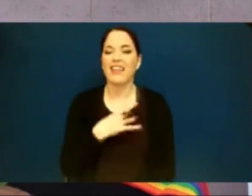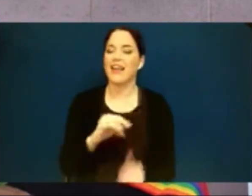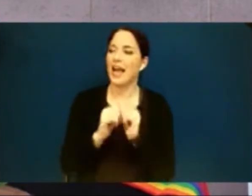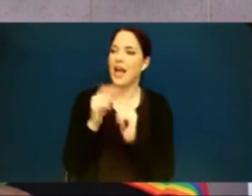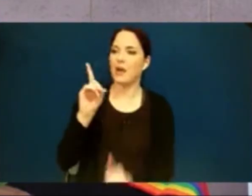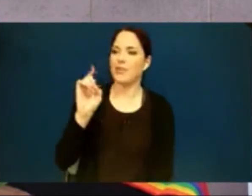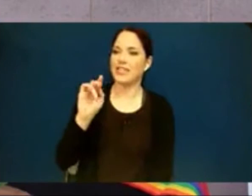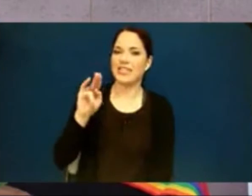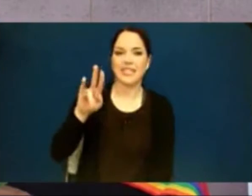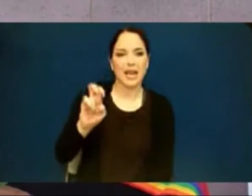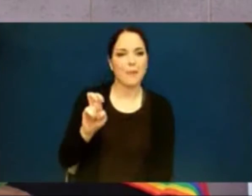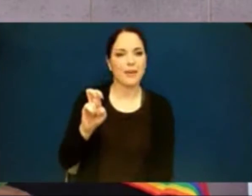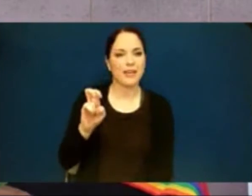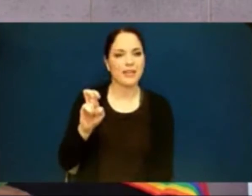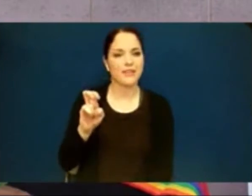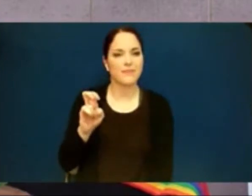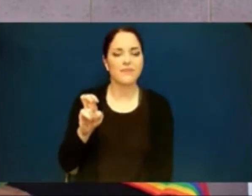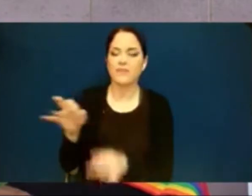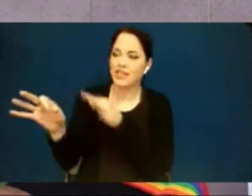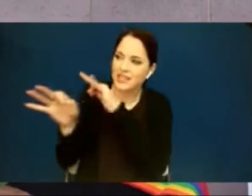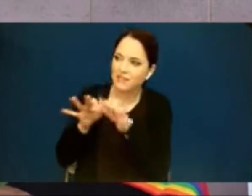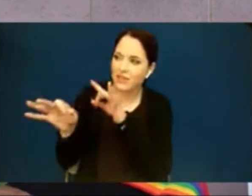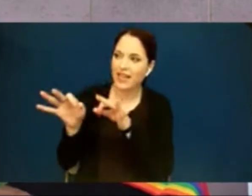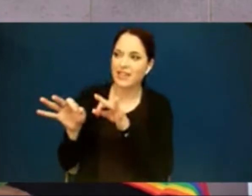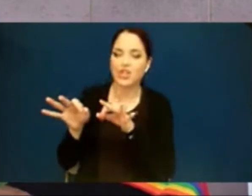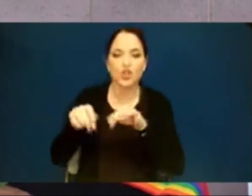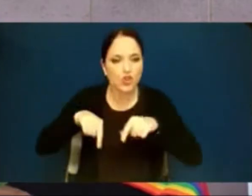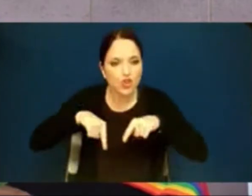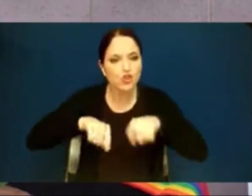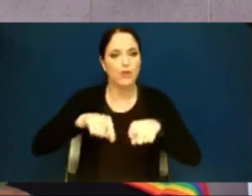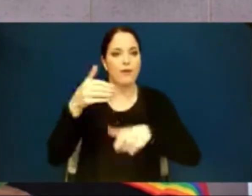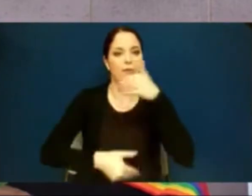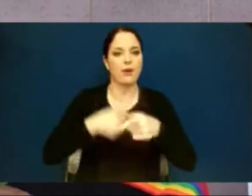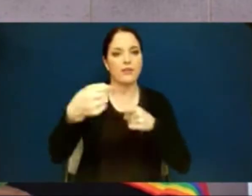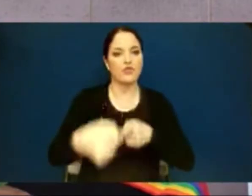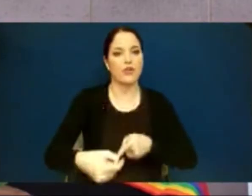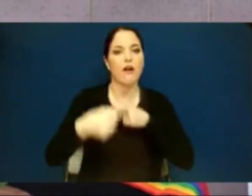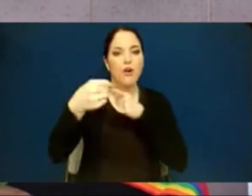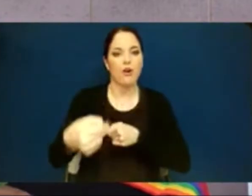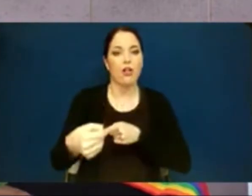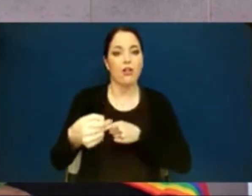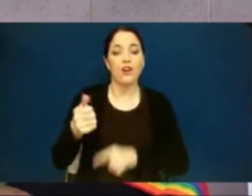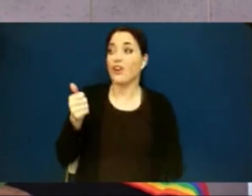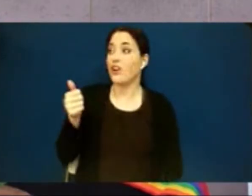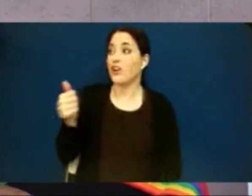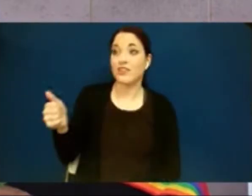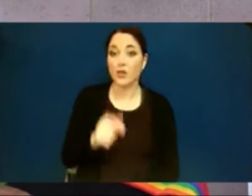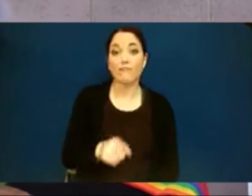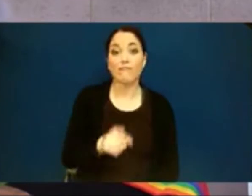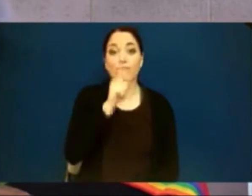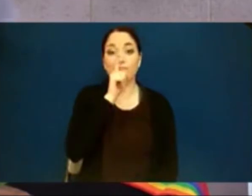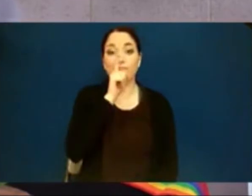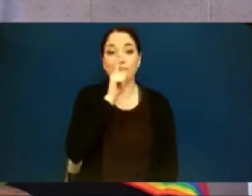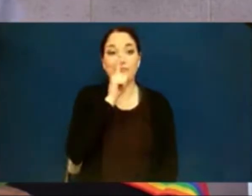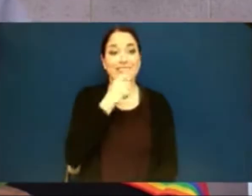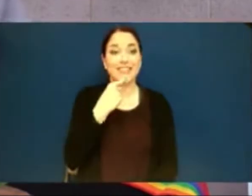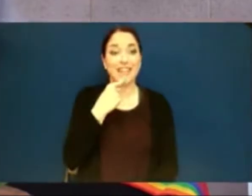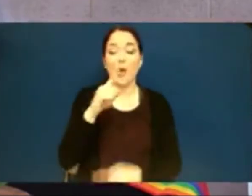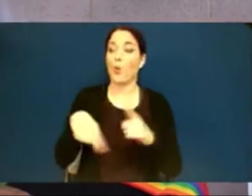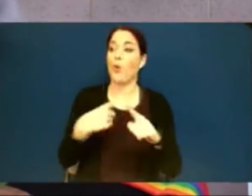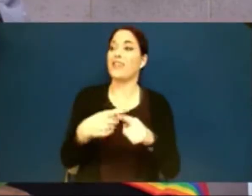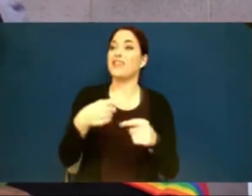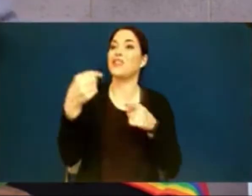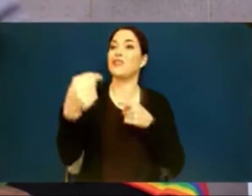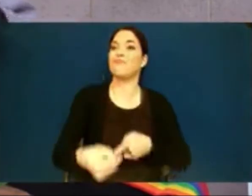about it being in the storm. She doesn't talk about being through the storm, because sometimes we come to places in our